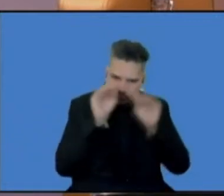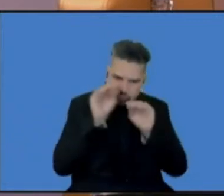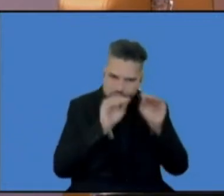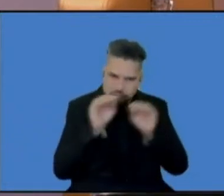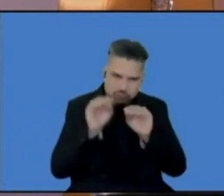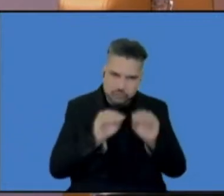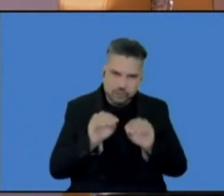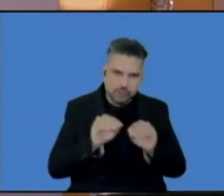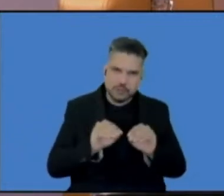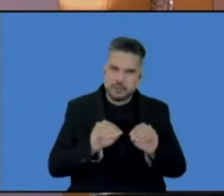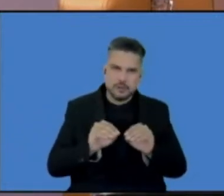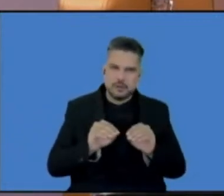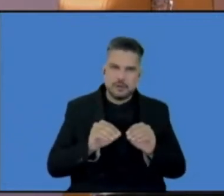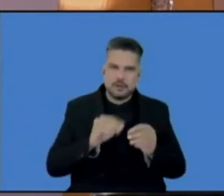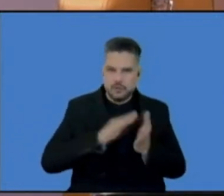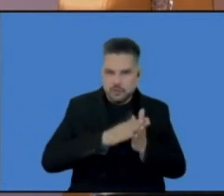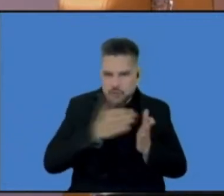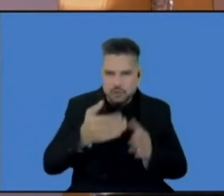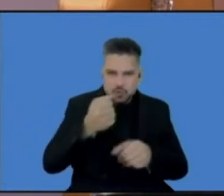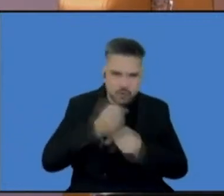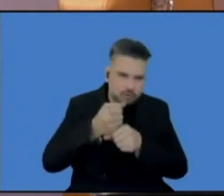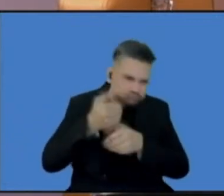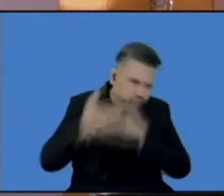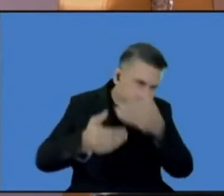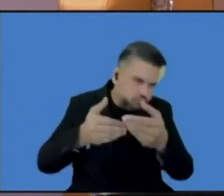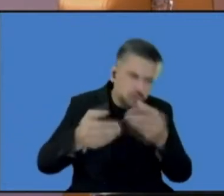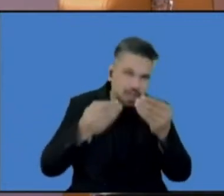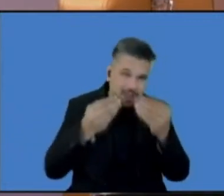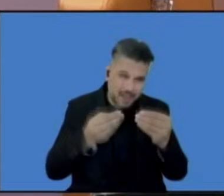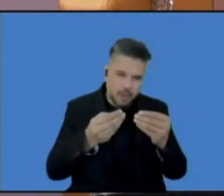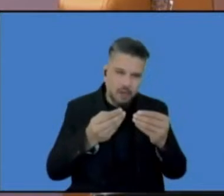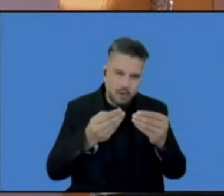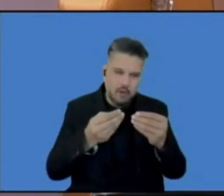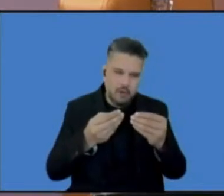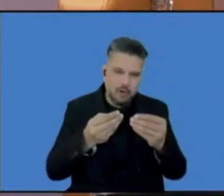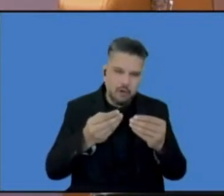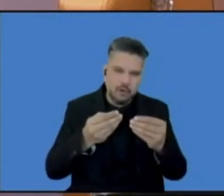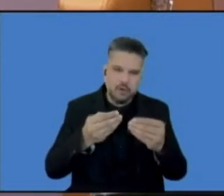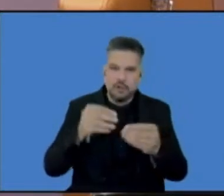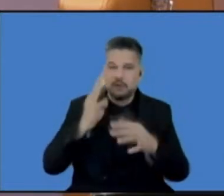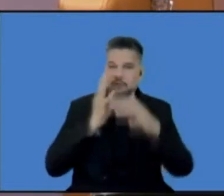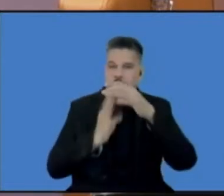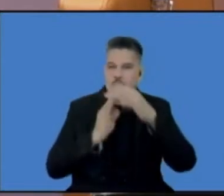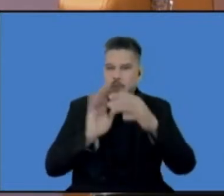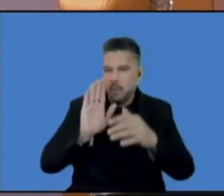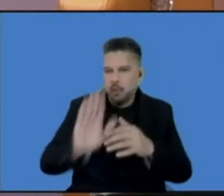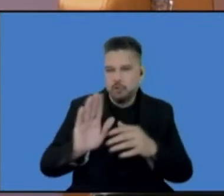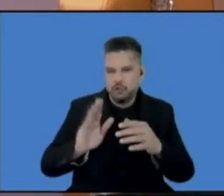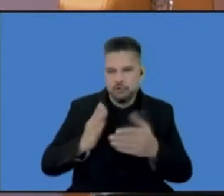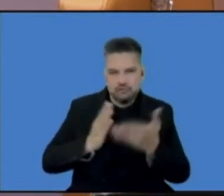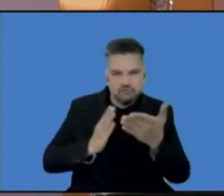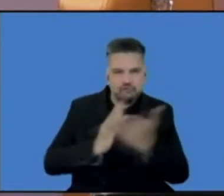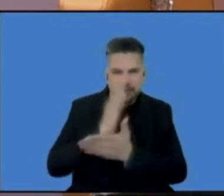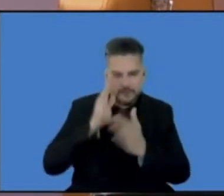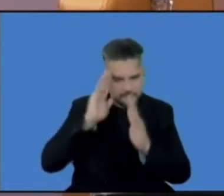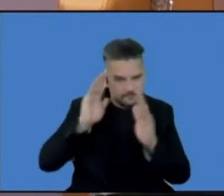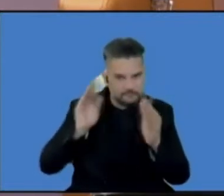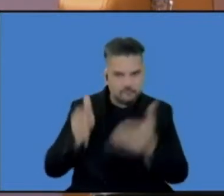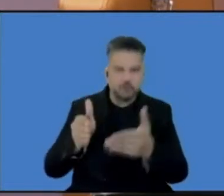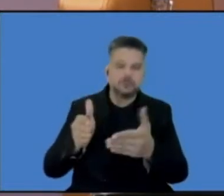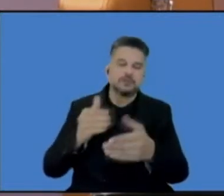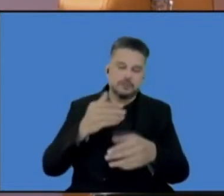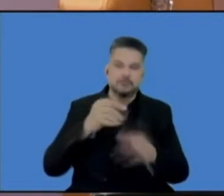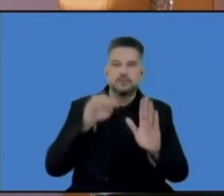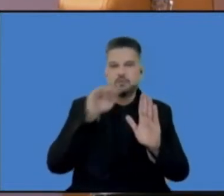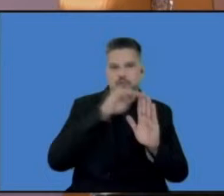targeted and right-based policies. We also continue to work on strengthening the capacity of our